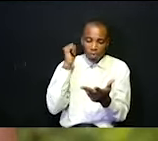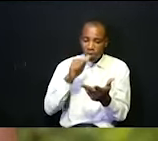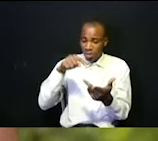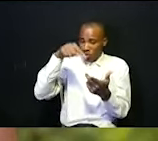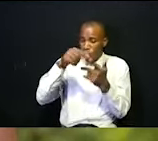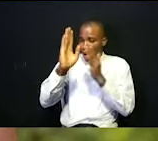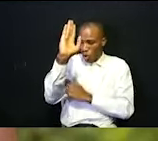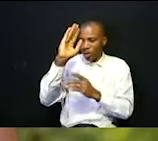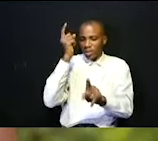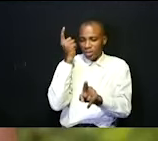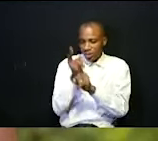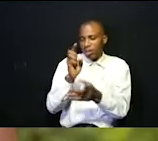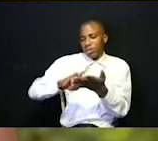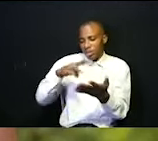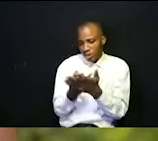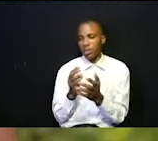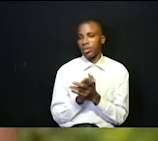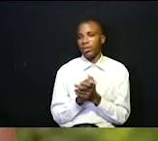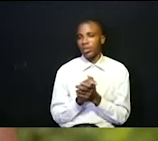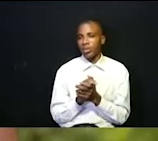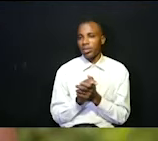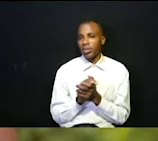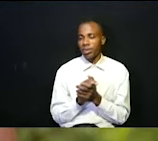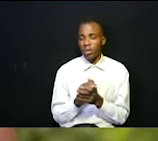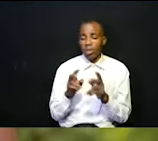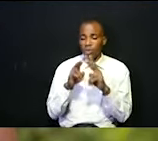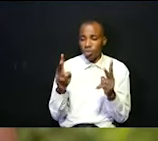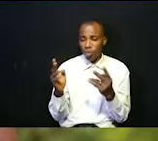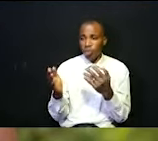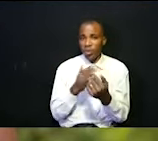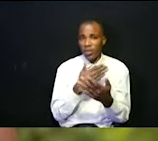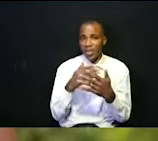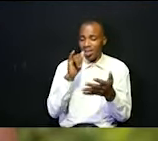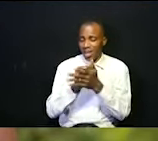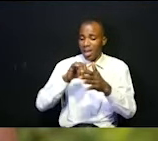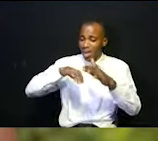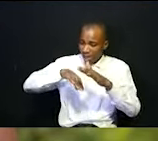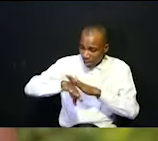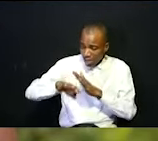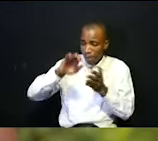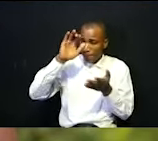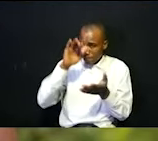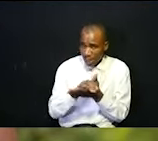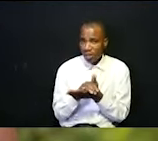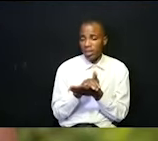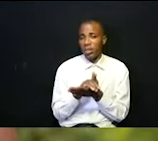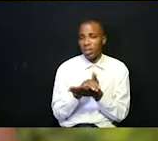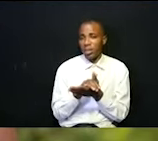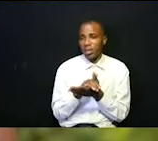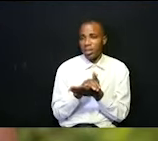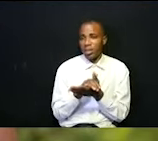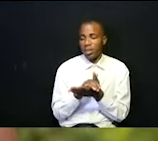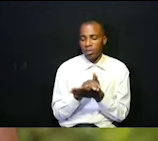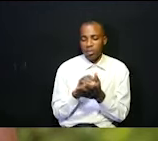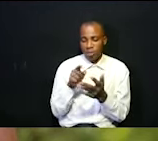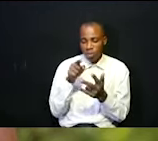wo sapam yi ntem. And this is for whosoever enters into the institution of marriage. Na we ewo ho ma obi biara